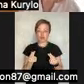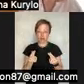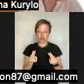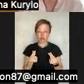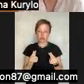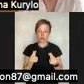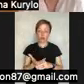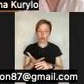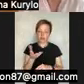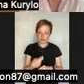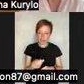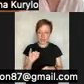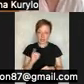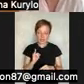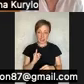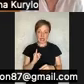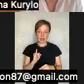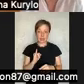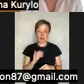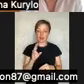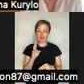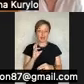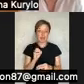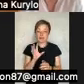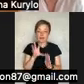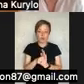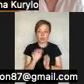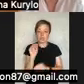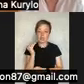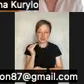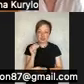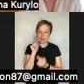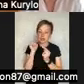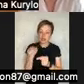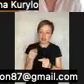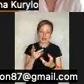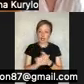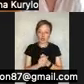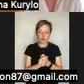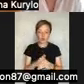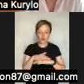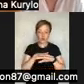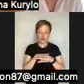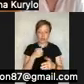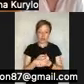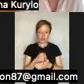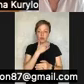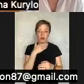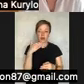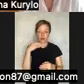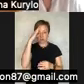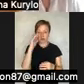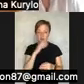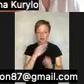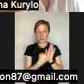site, or their parents have financial issues to pay for it all, and also there is no child-centered